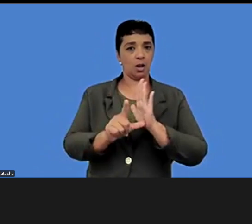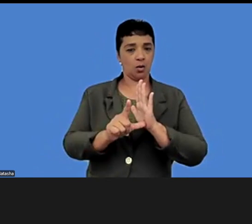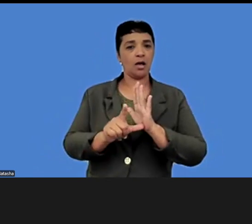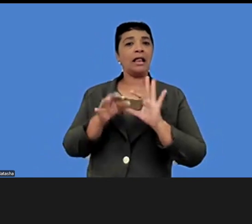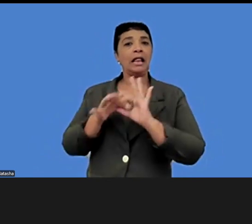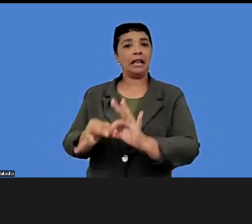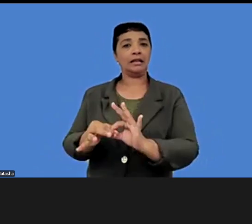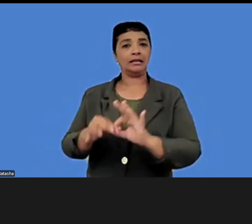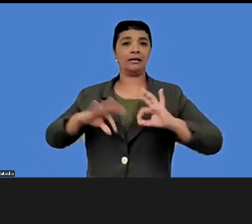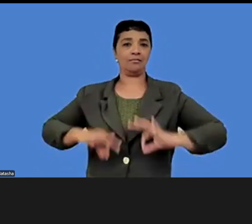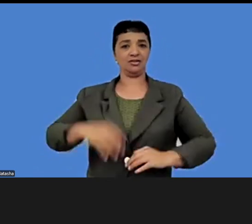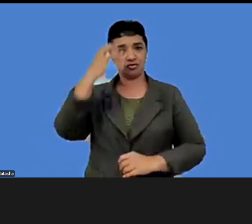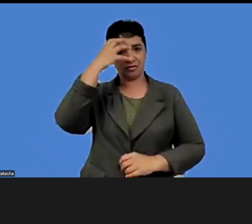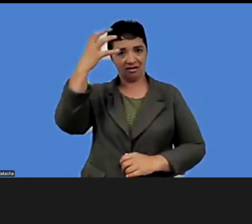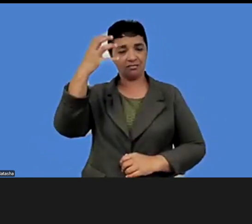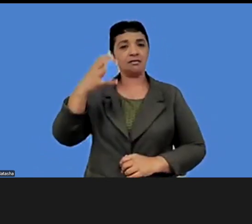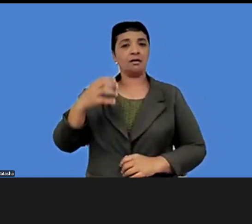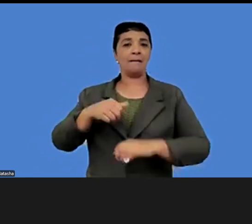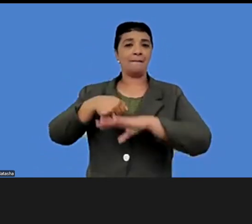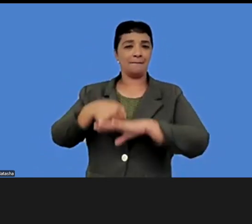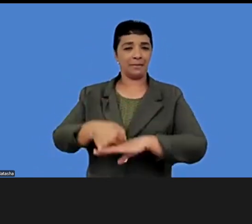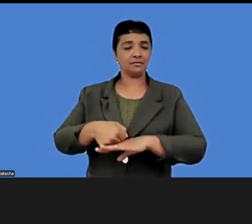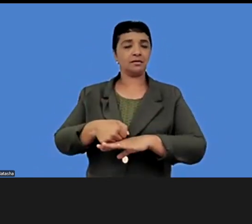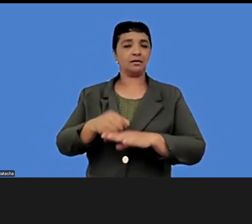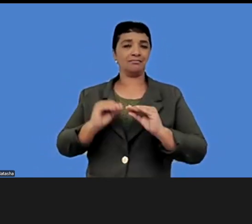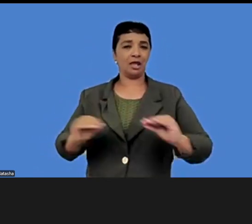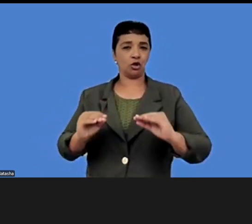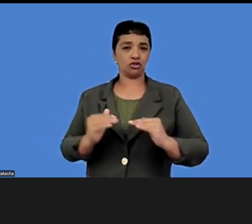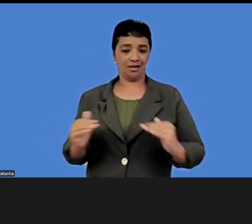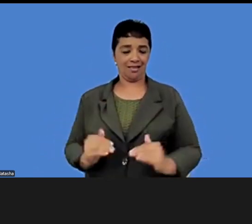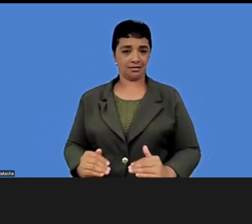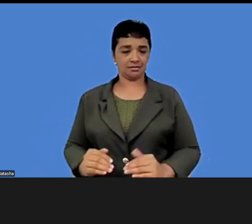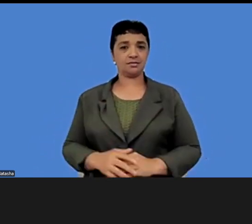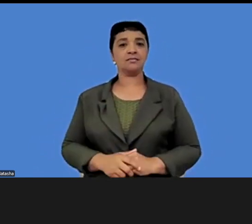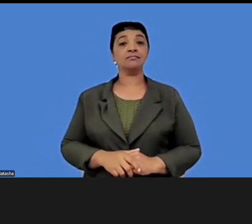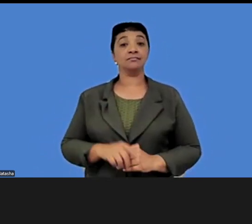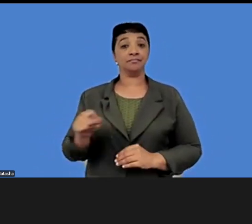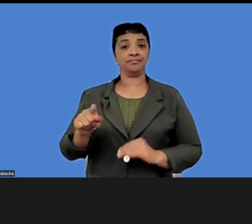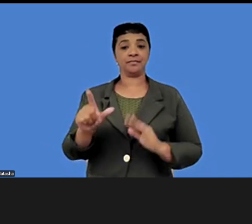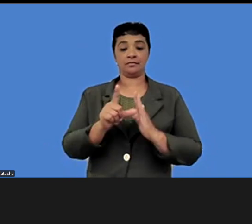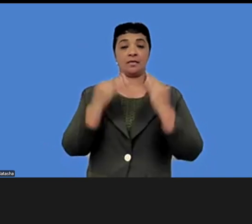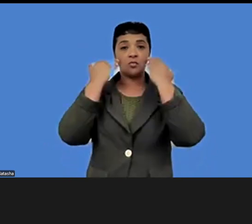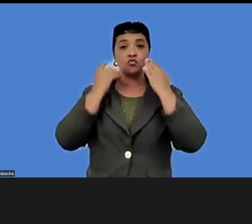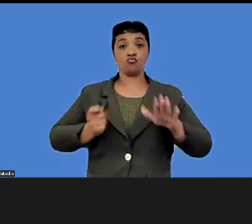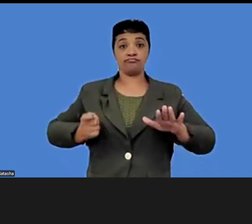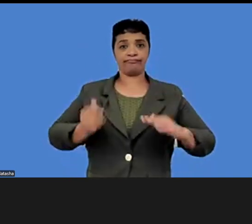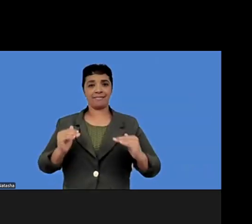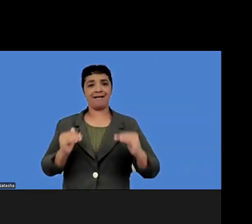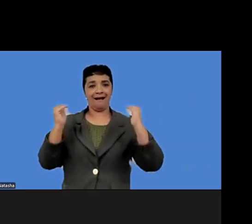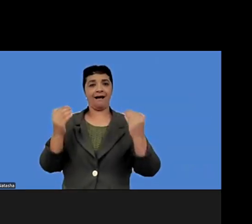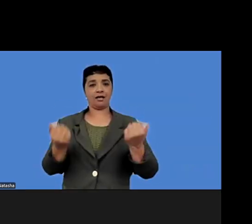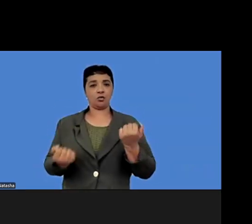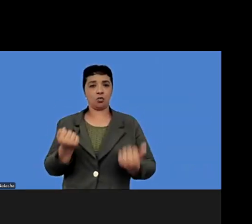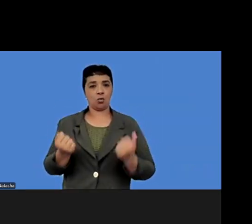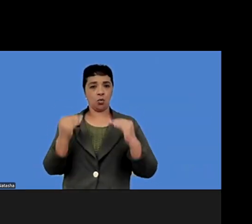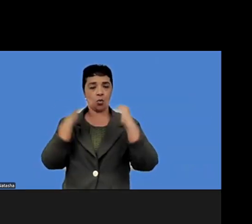Education. Moyahabo is a legal researcher and admitted attorney of the High Court of South Africa. She